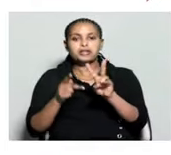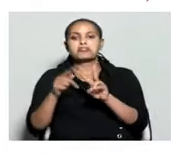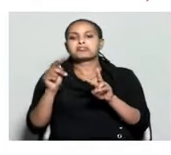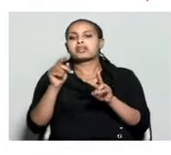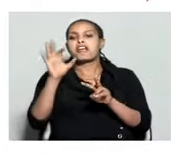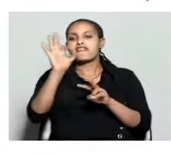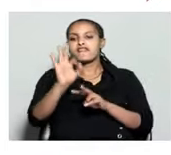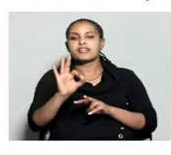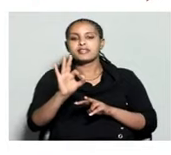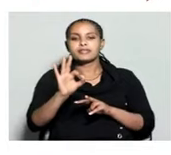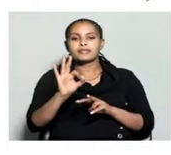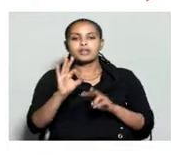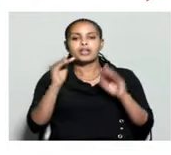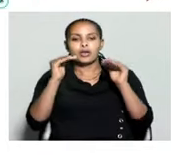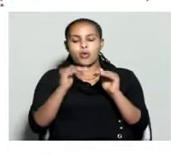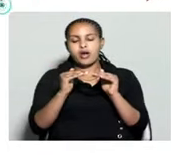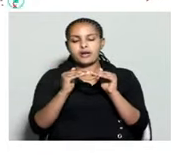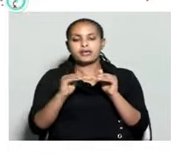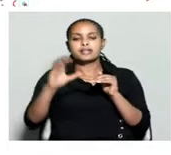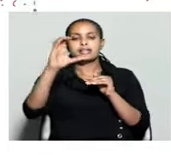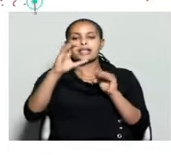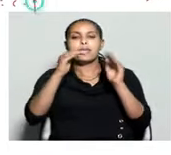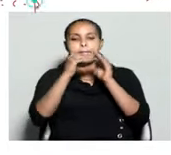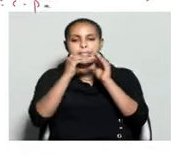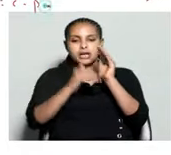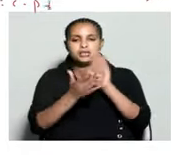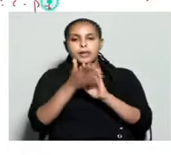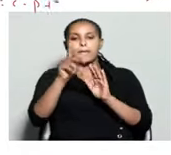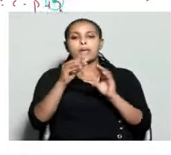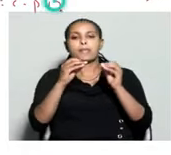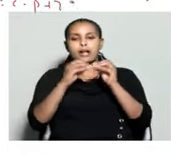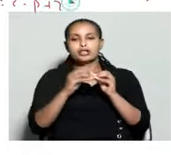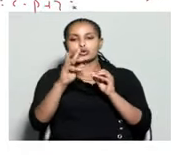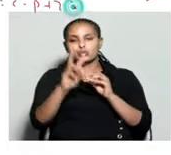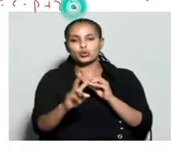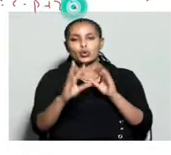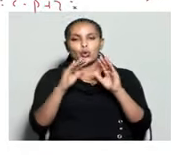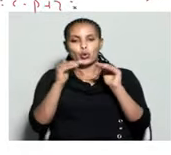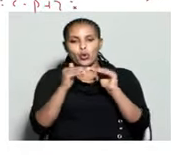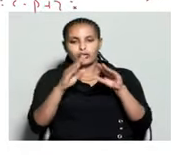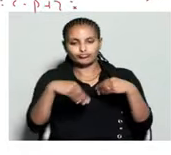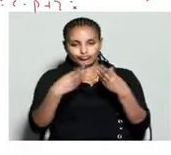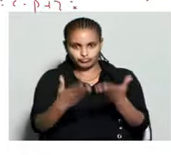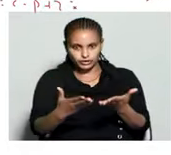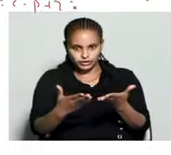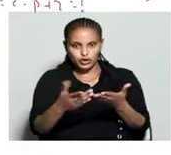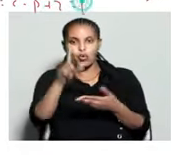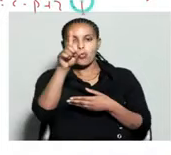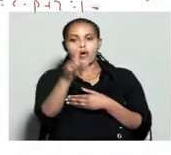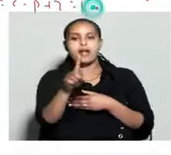degree of freedom F equal C minus P plus 2 equal C